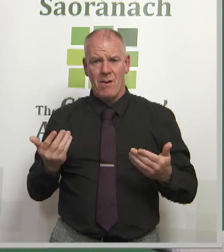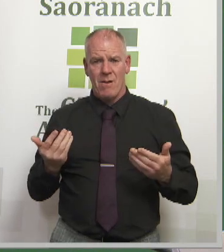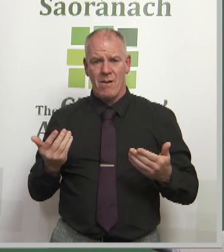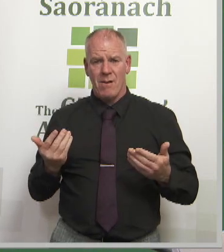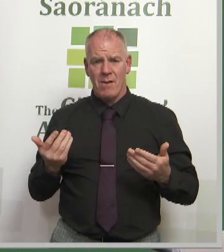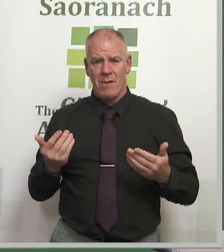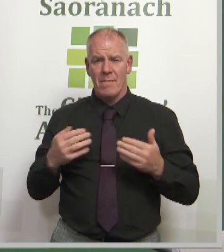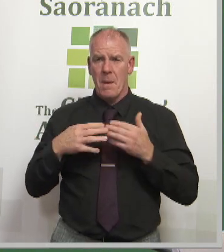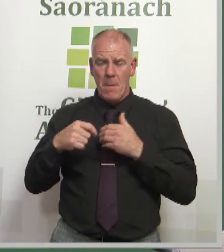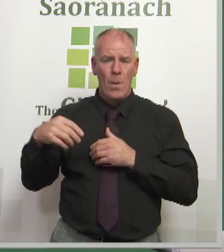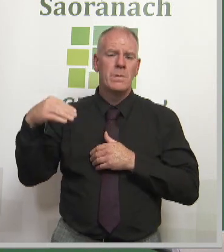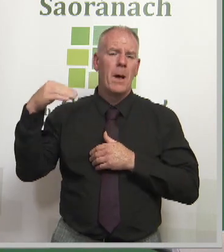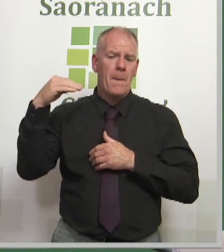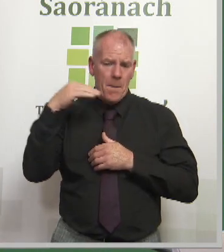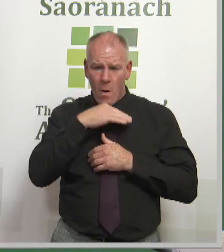the most important